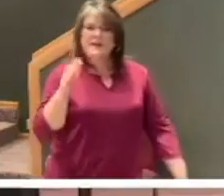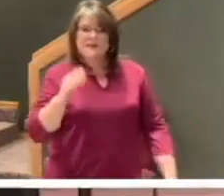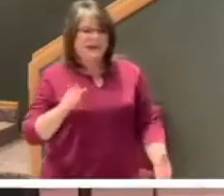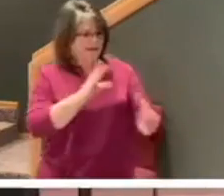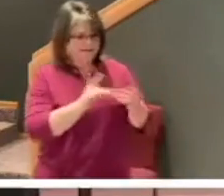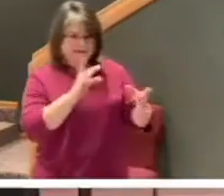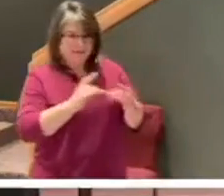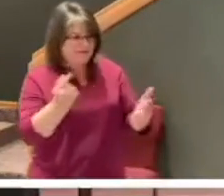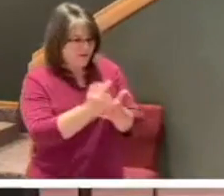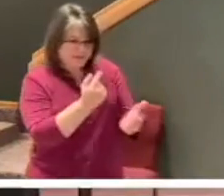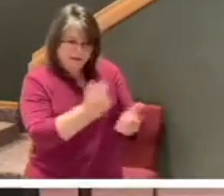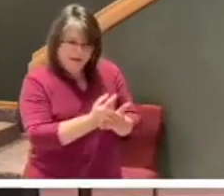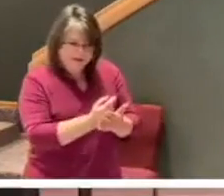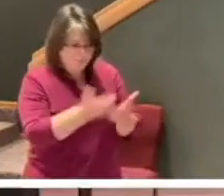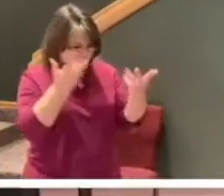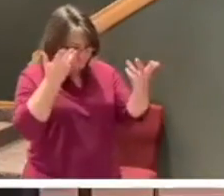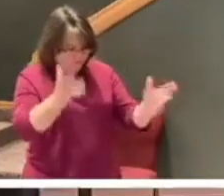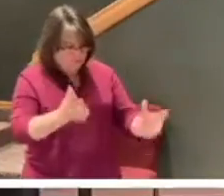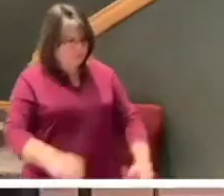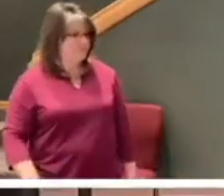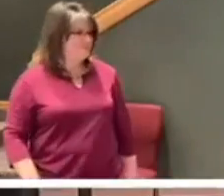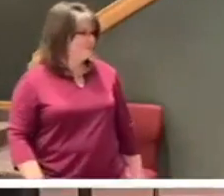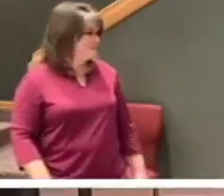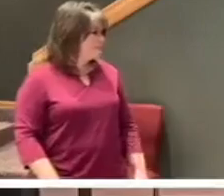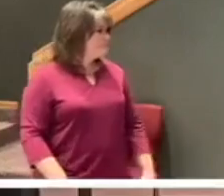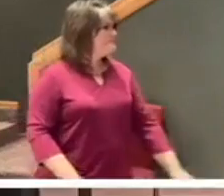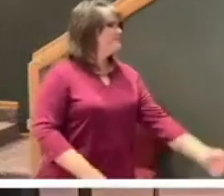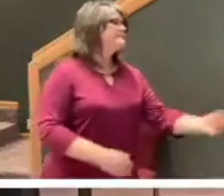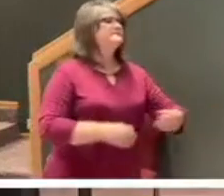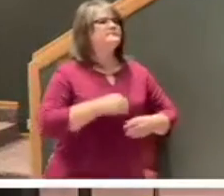message of the gospel.